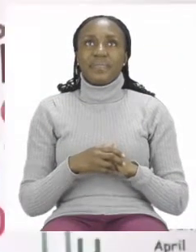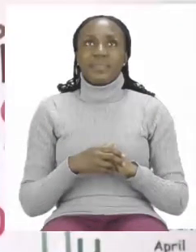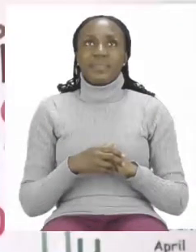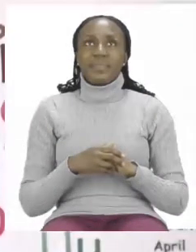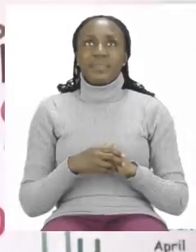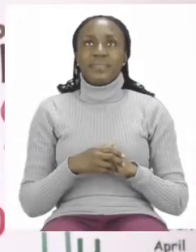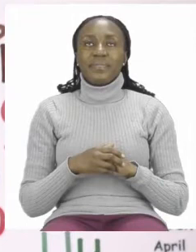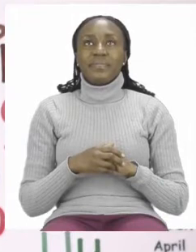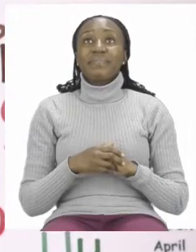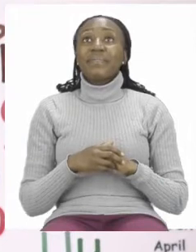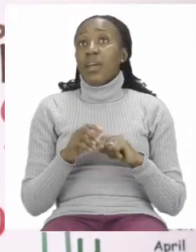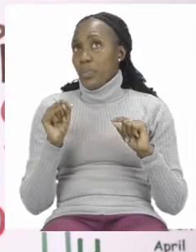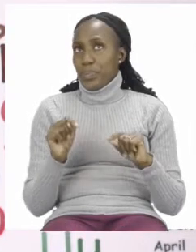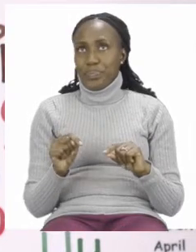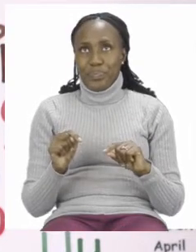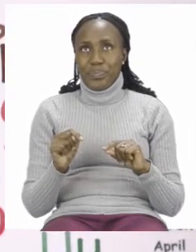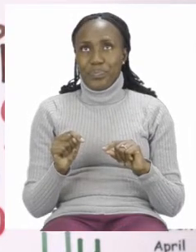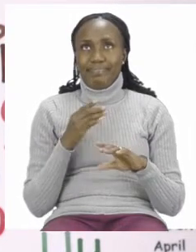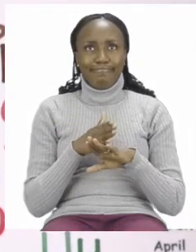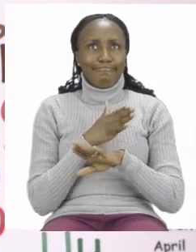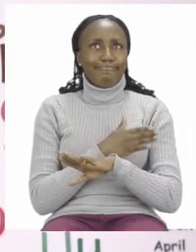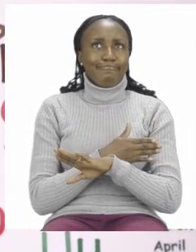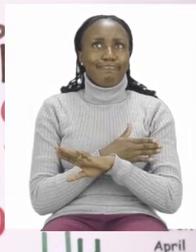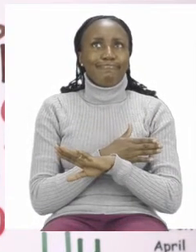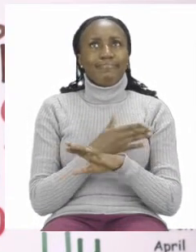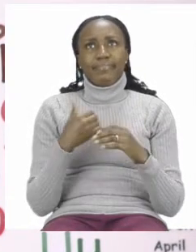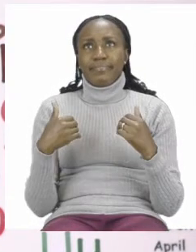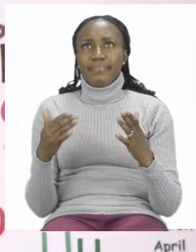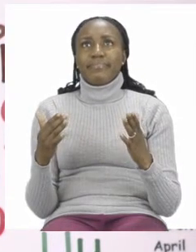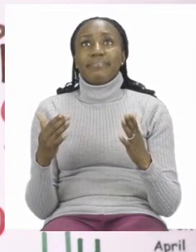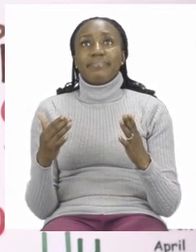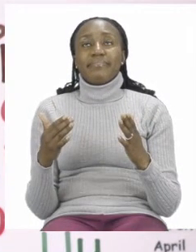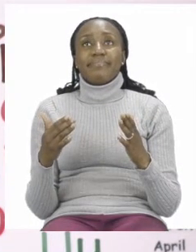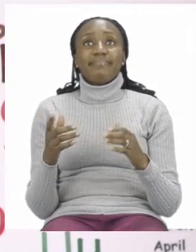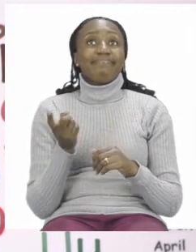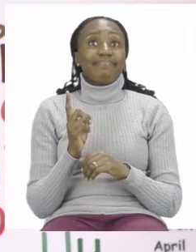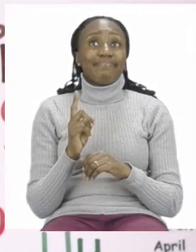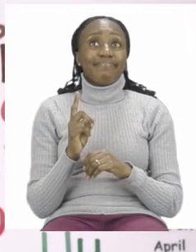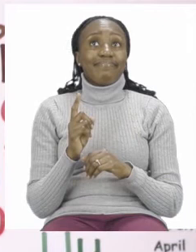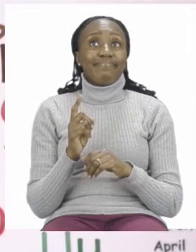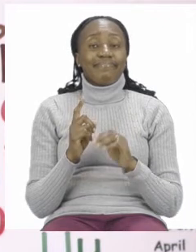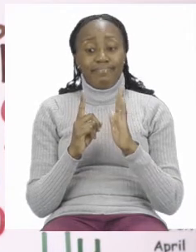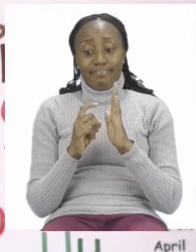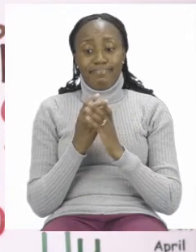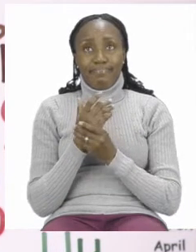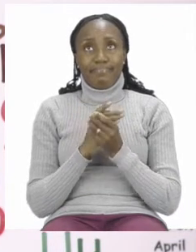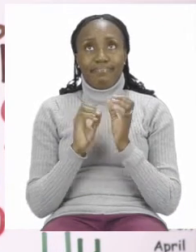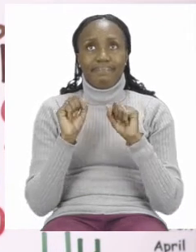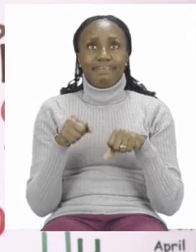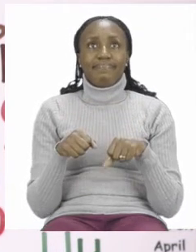water. Now everyone, before we start with our lesson today, we have to